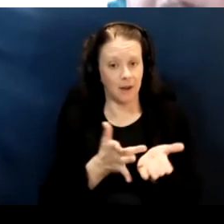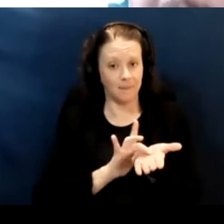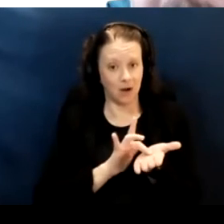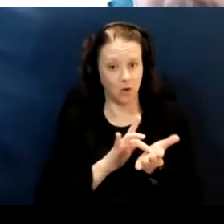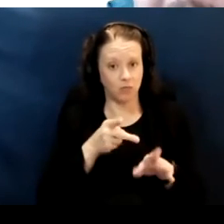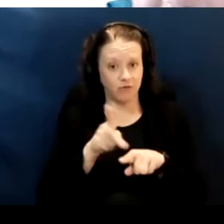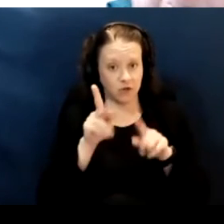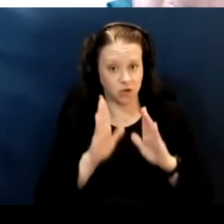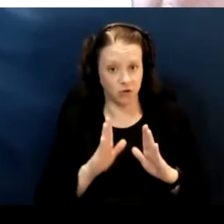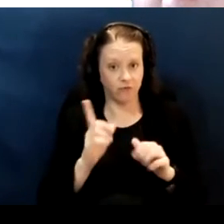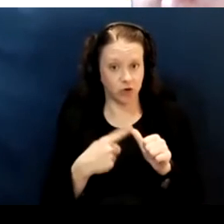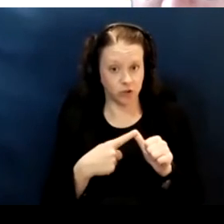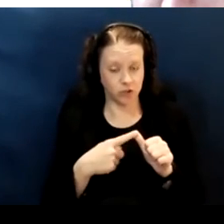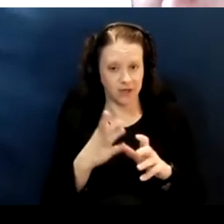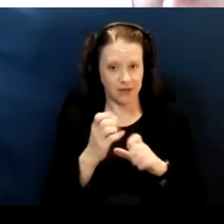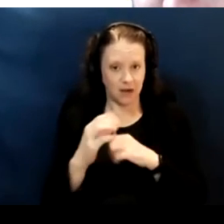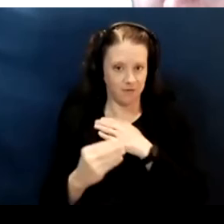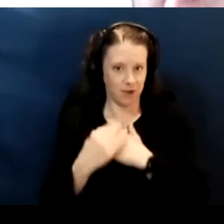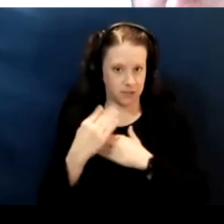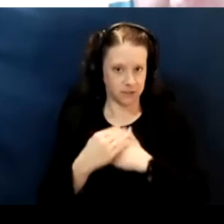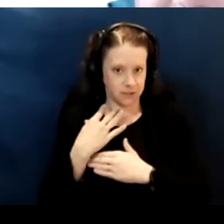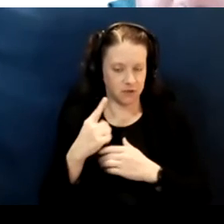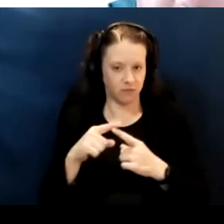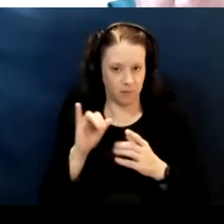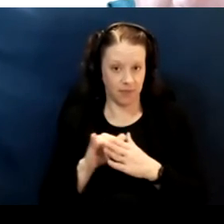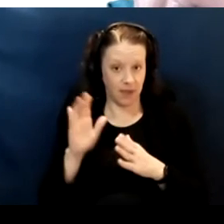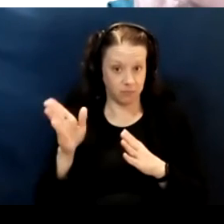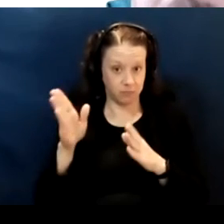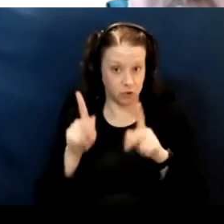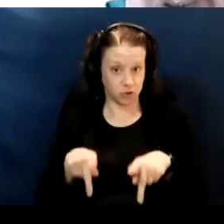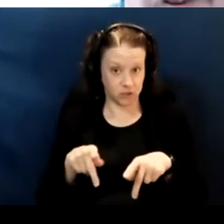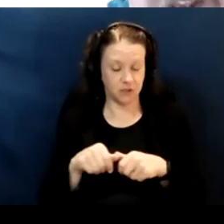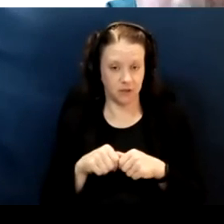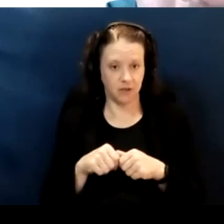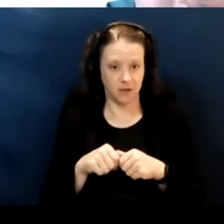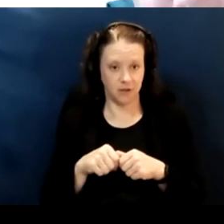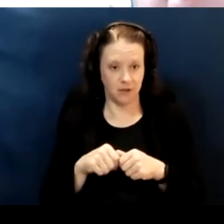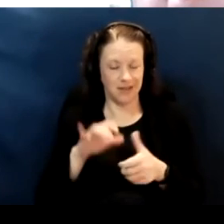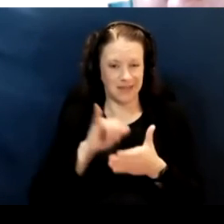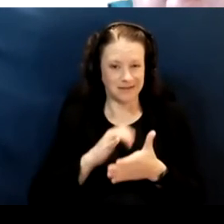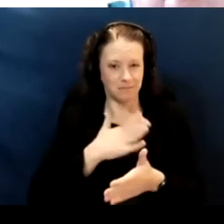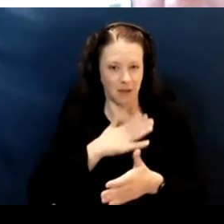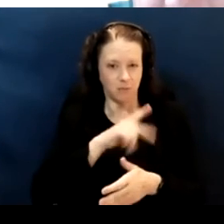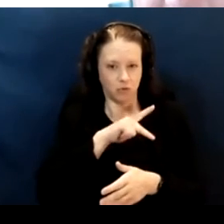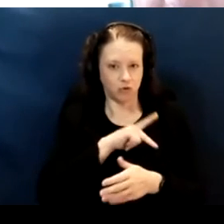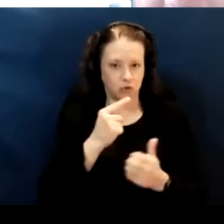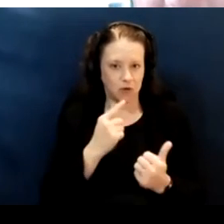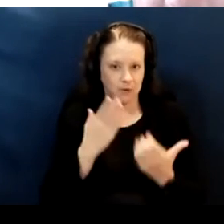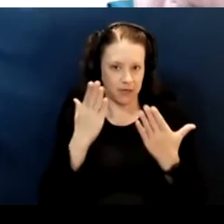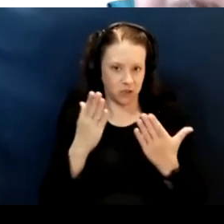first, get advisement from that source. That would be my personal